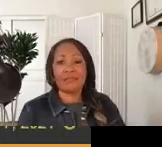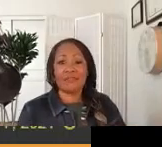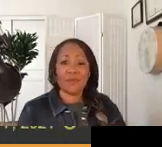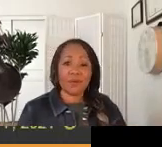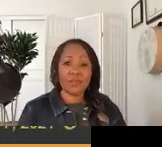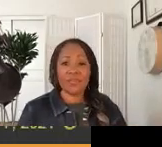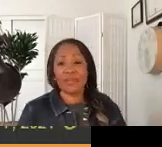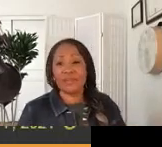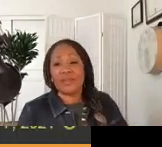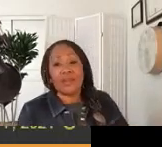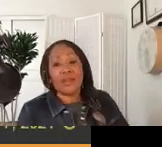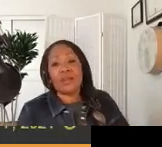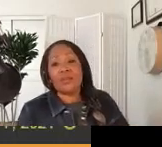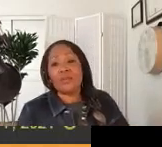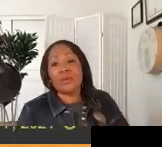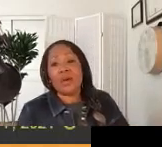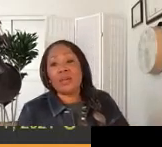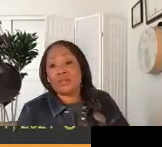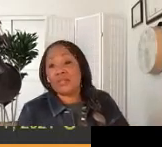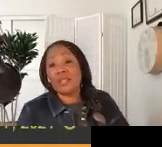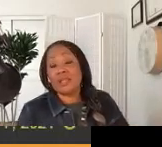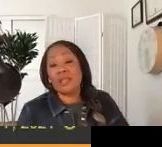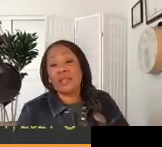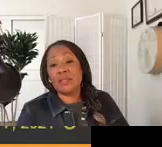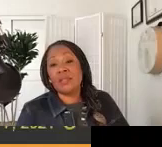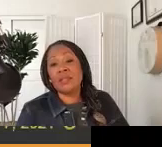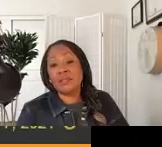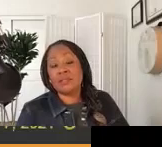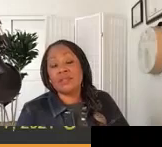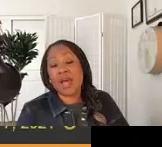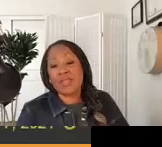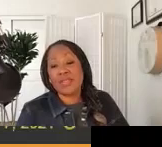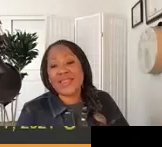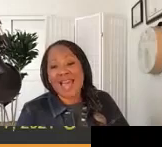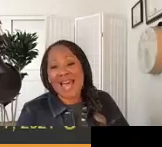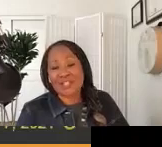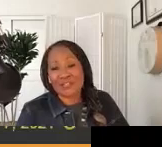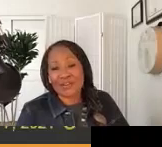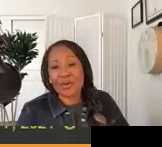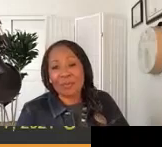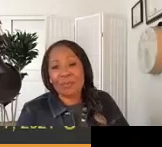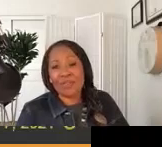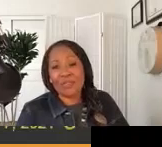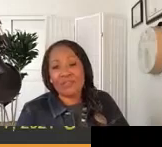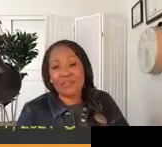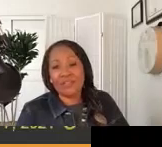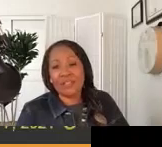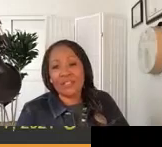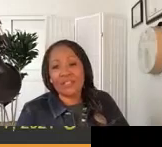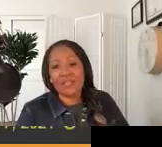and forth, and you honestly, it's not that difficult, but